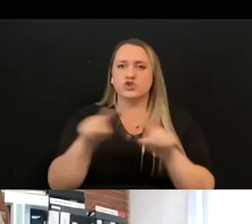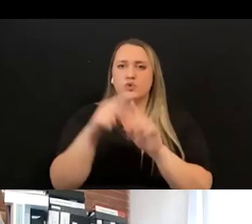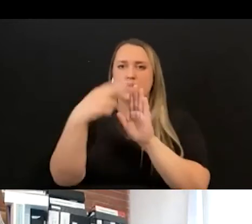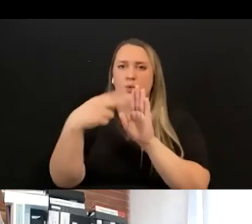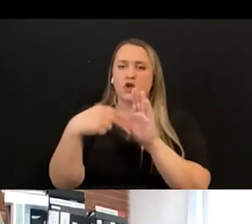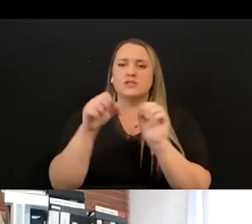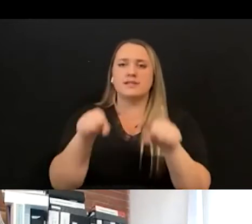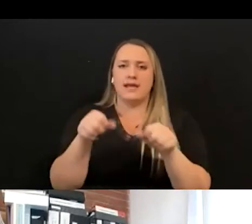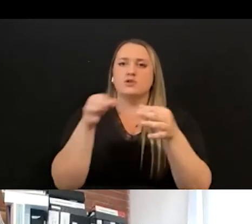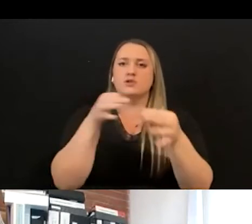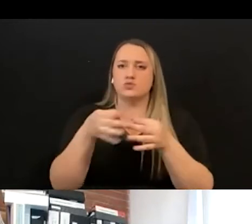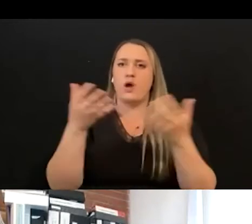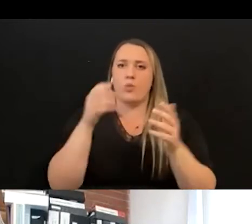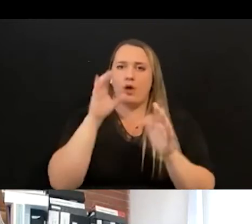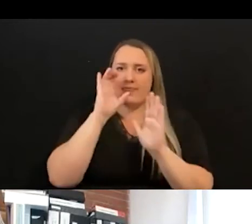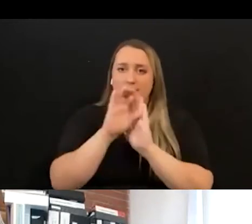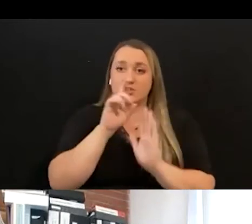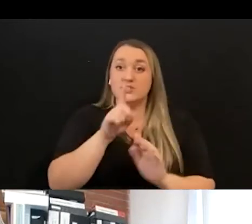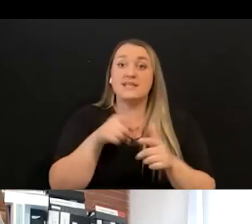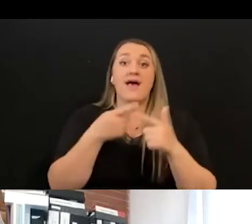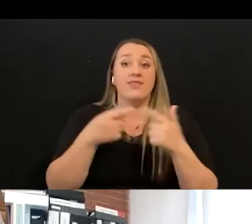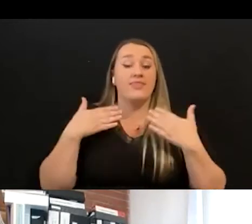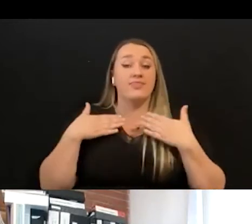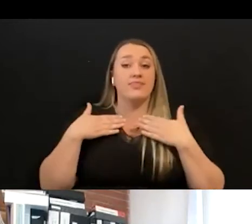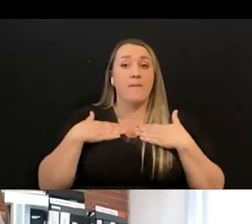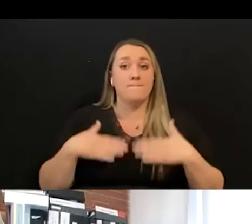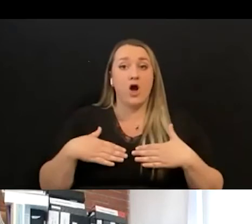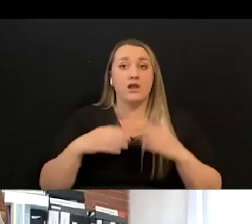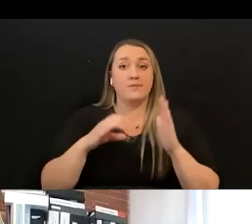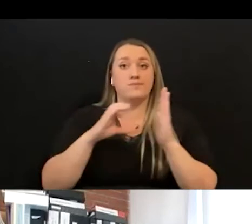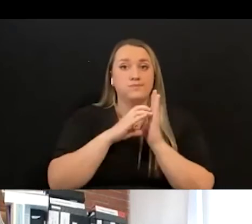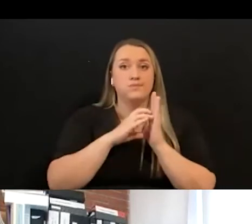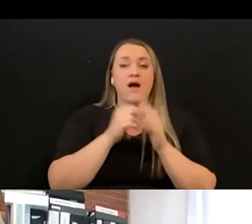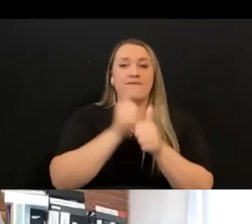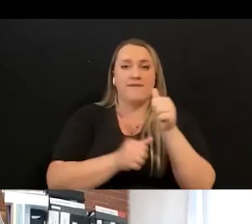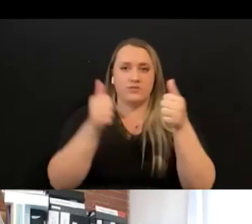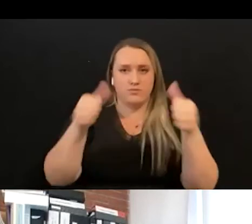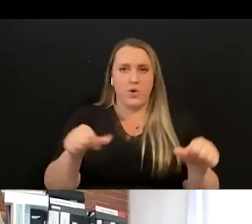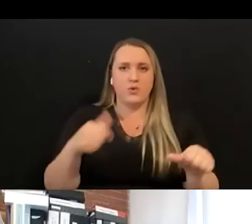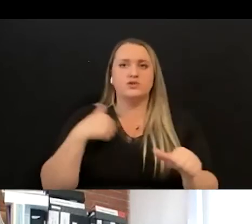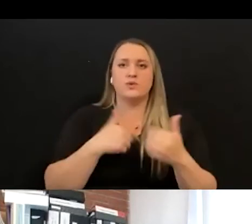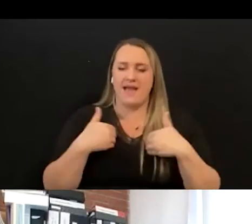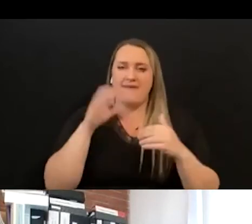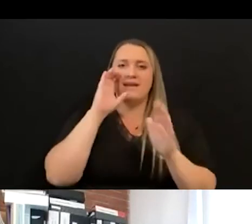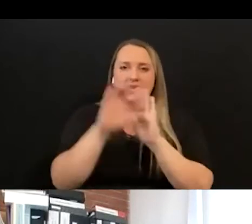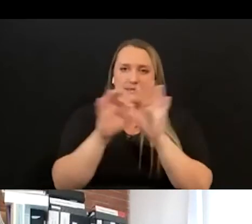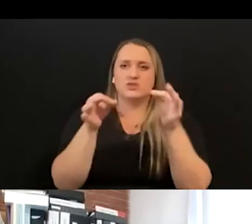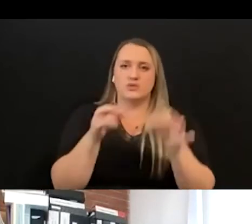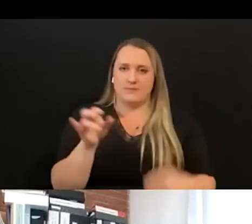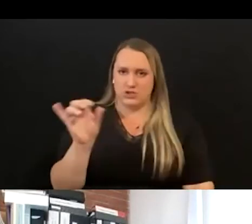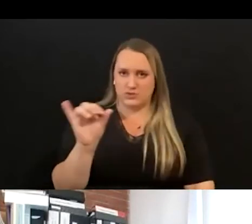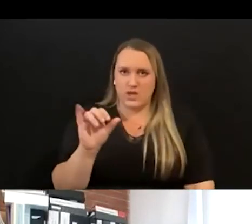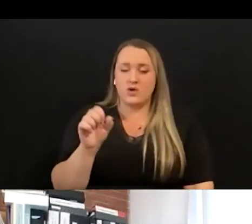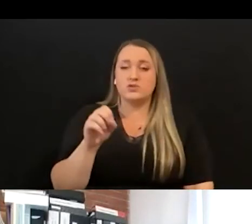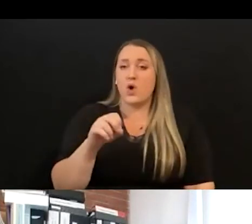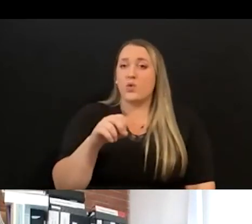what the image is. And then we also, in the body text of every post, we have an image description as well. So these